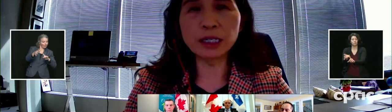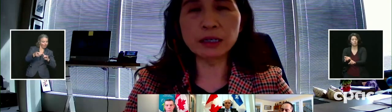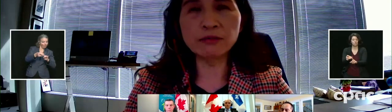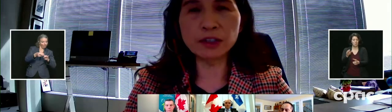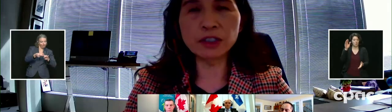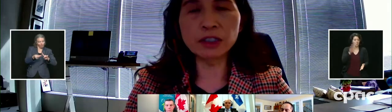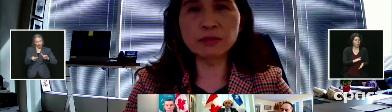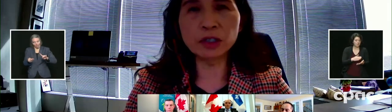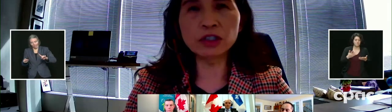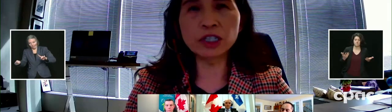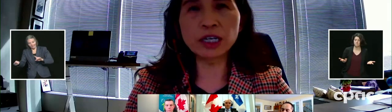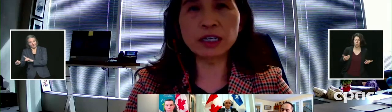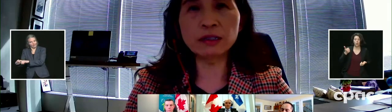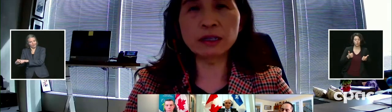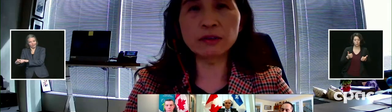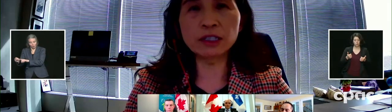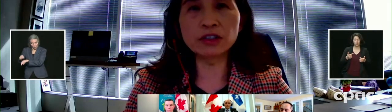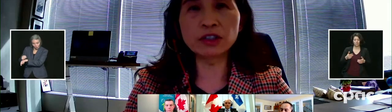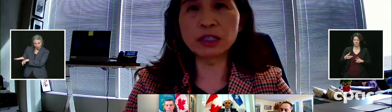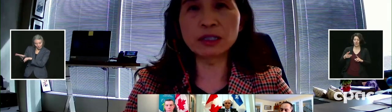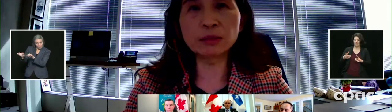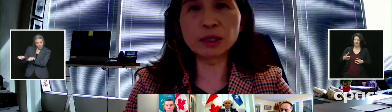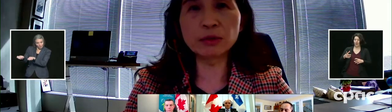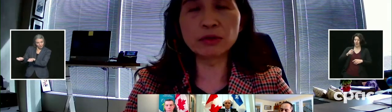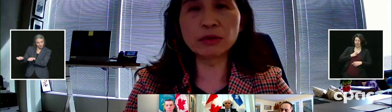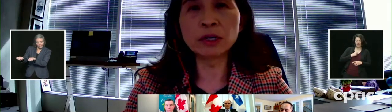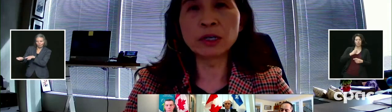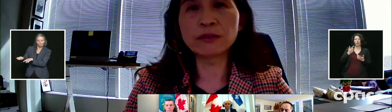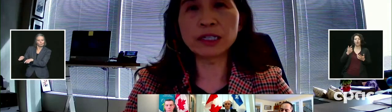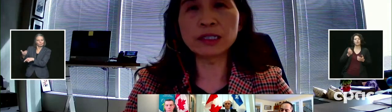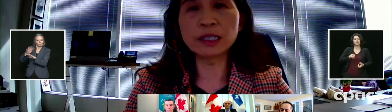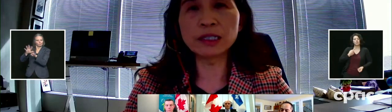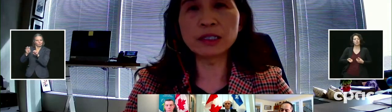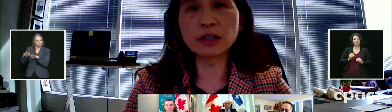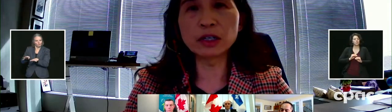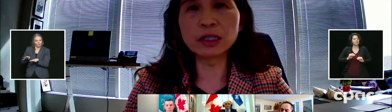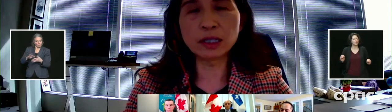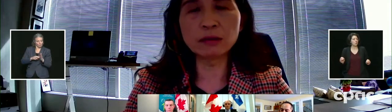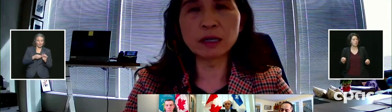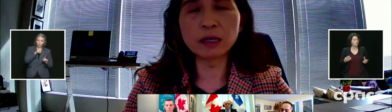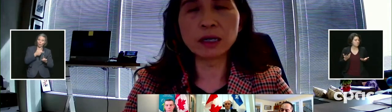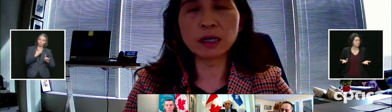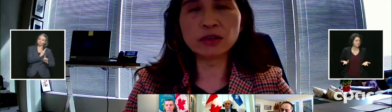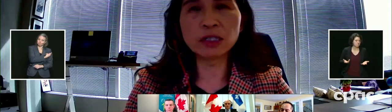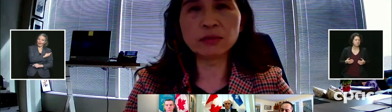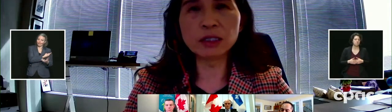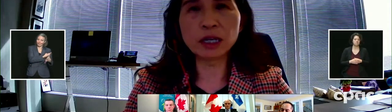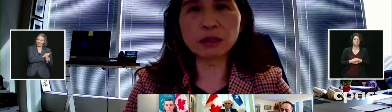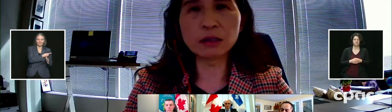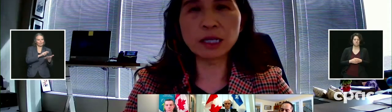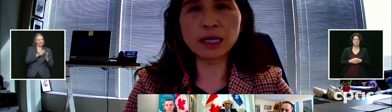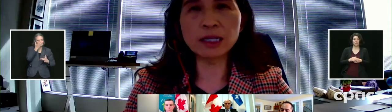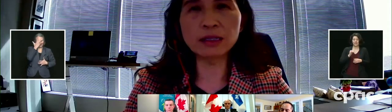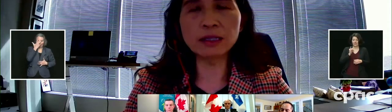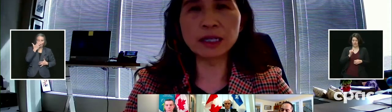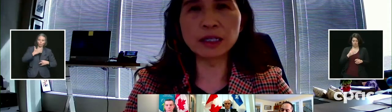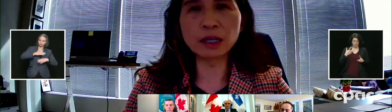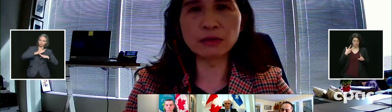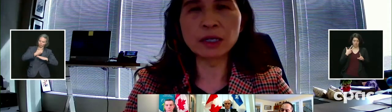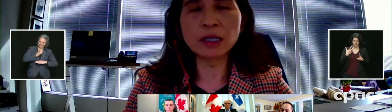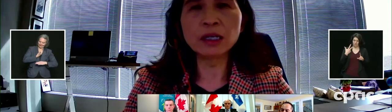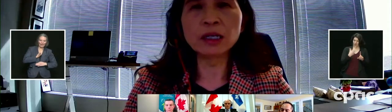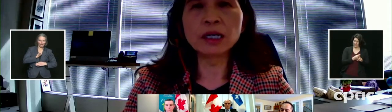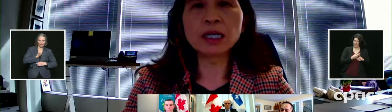asymptomatic infection, in which case there is a chance that people who are vaccinated could still transmit to others. That is the